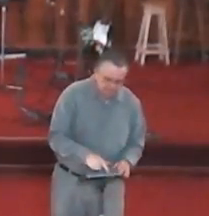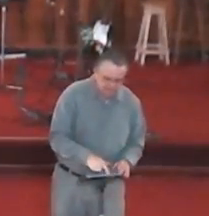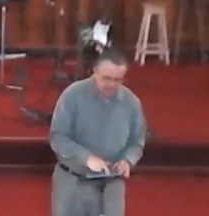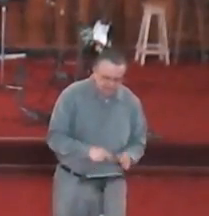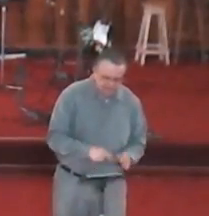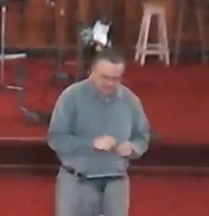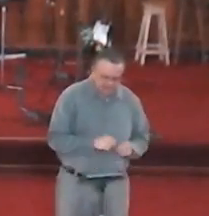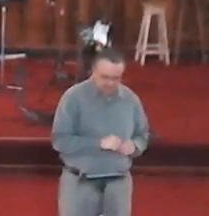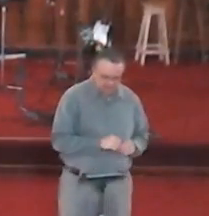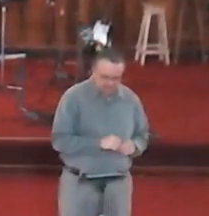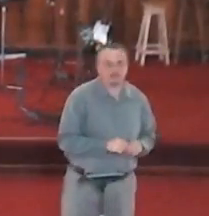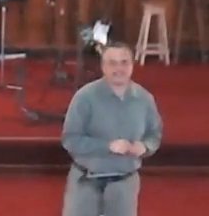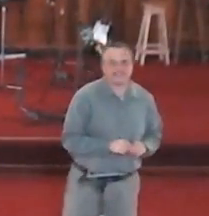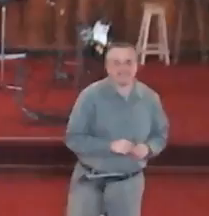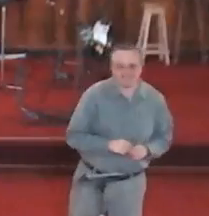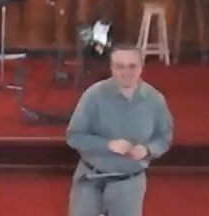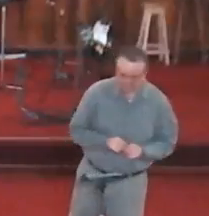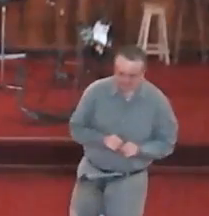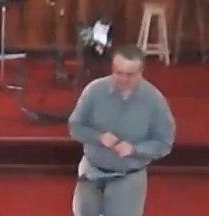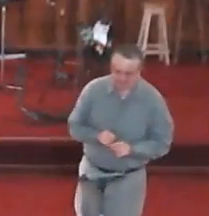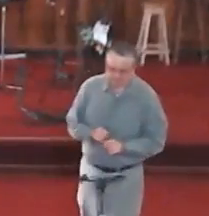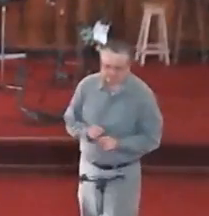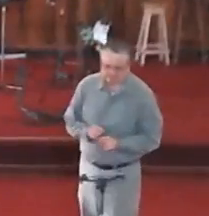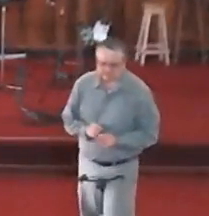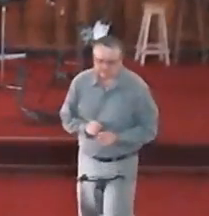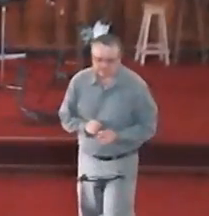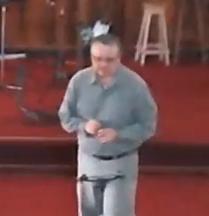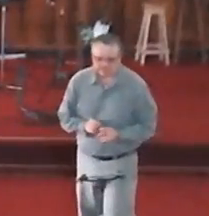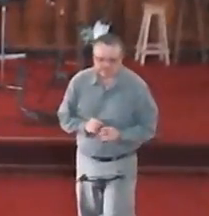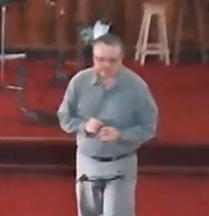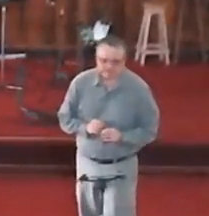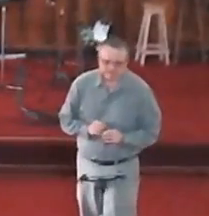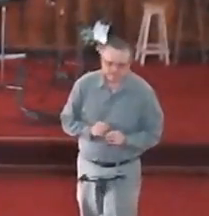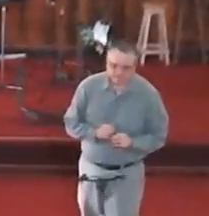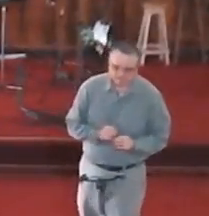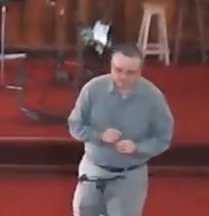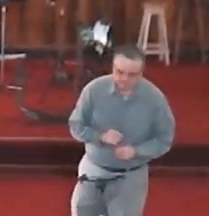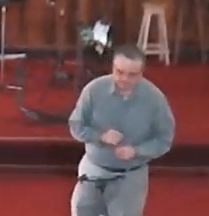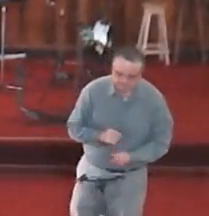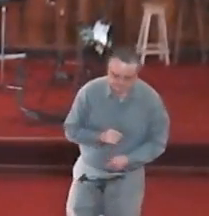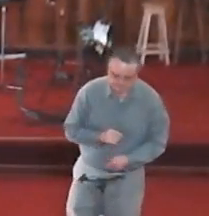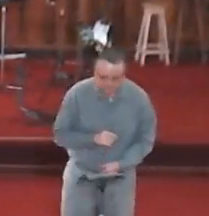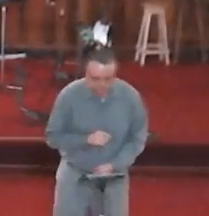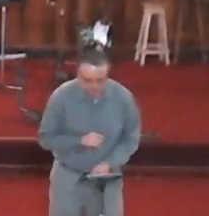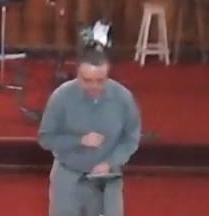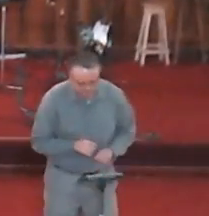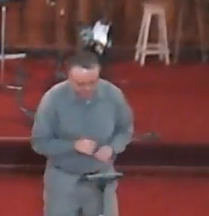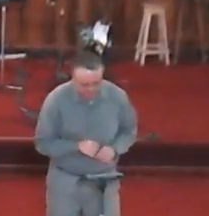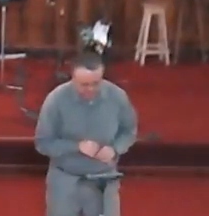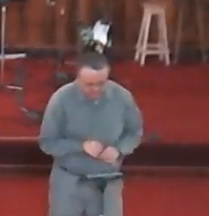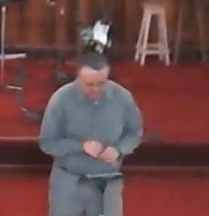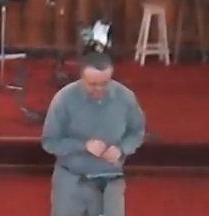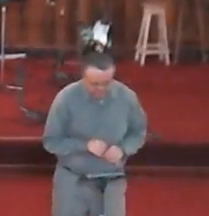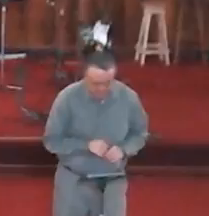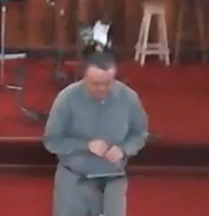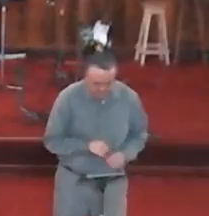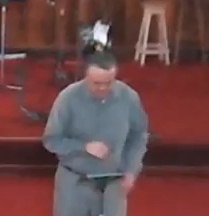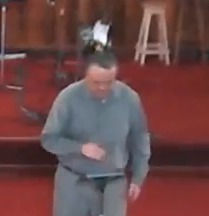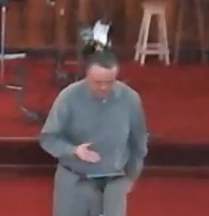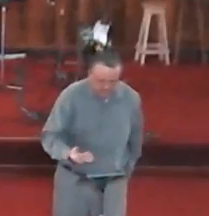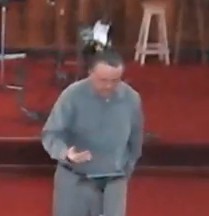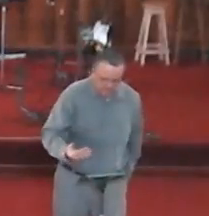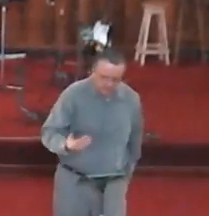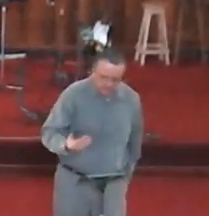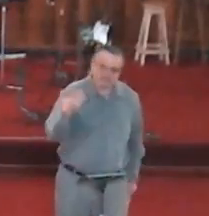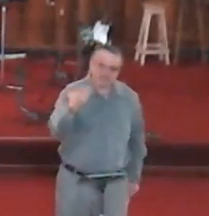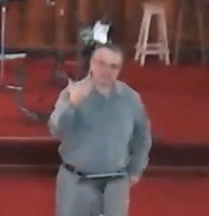habla bastante, que se llama paraclesis. And this word translated from the Greek as encouragement, it was originally paraclesis, a Greek